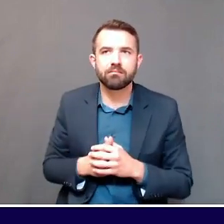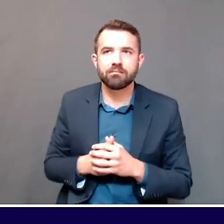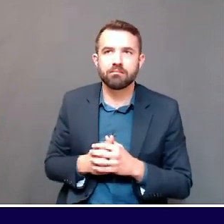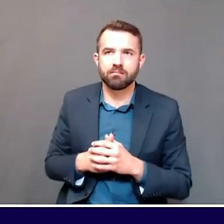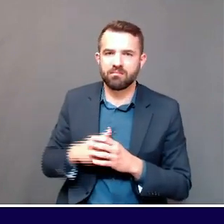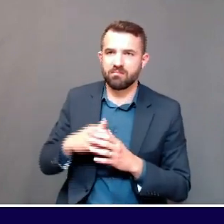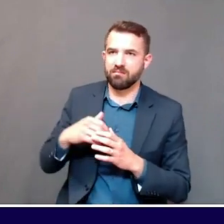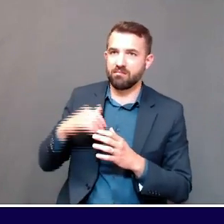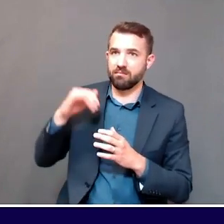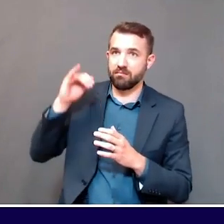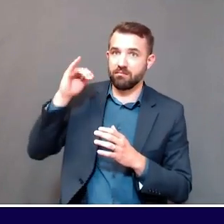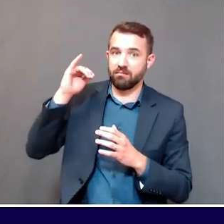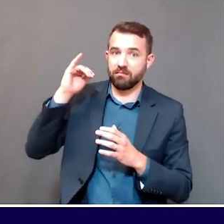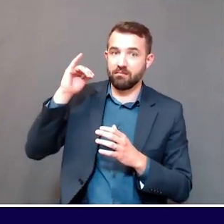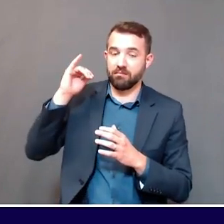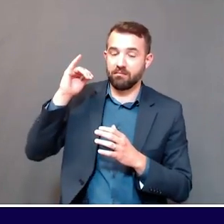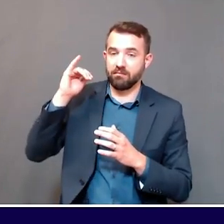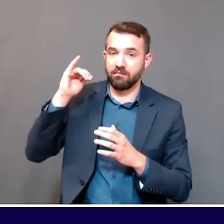still keeps the